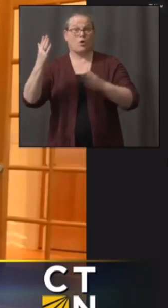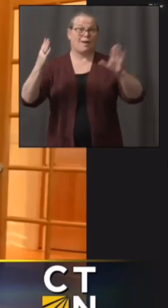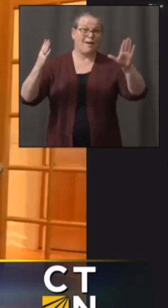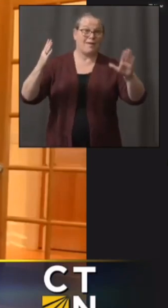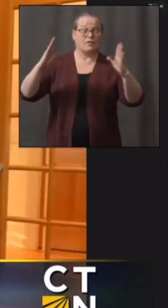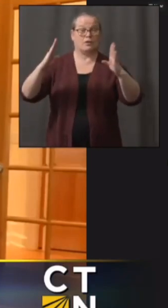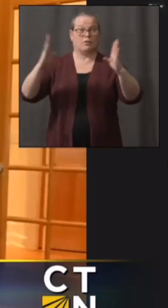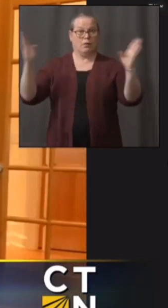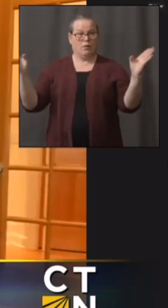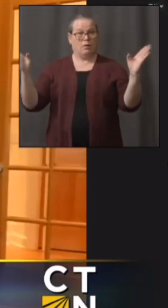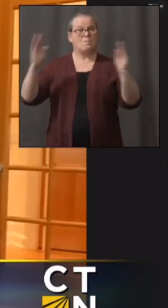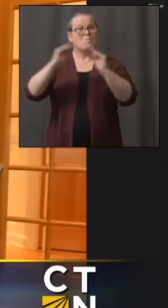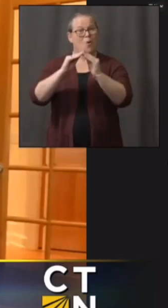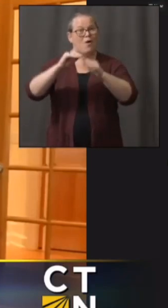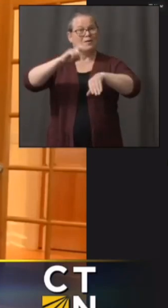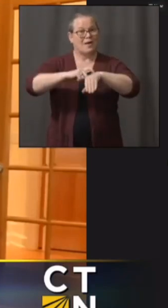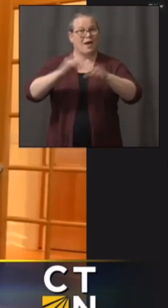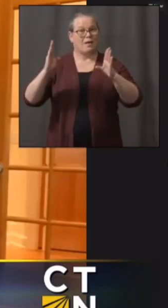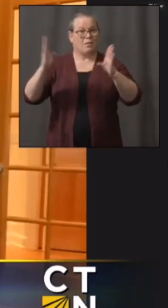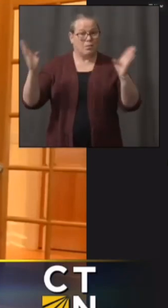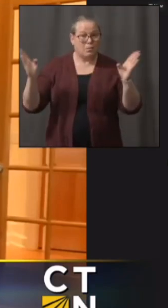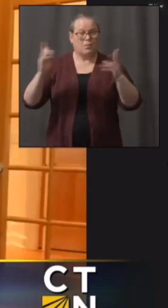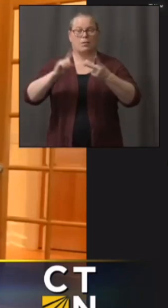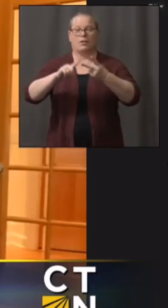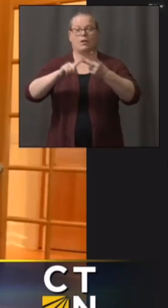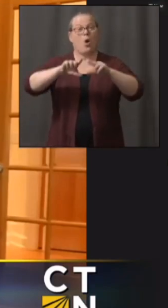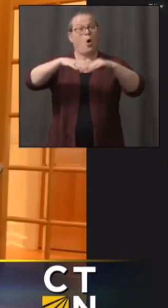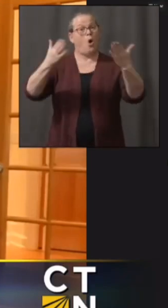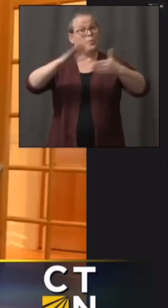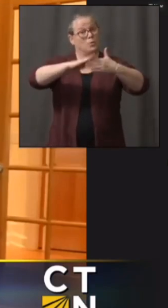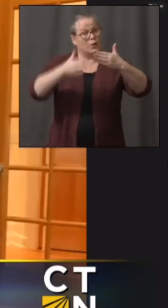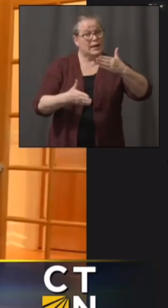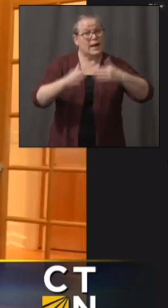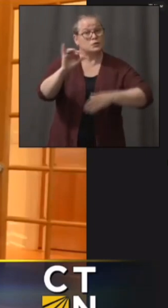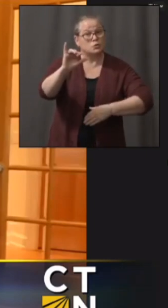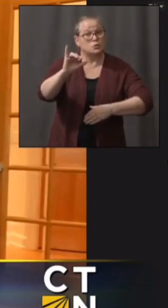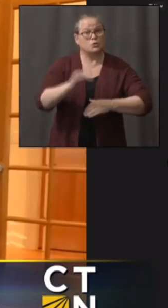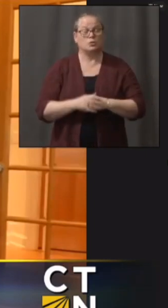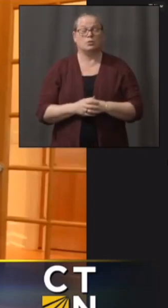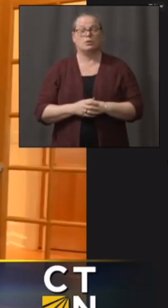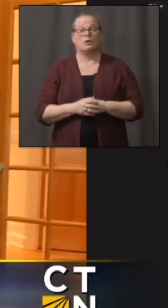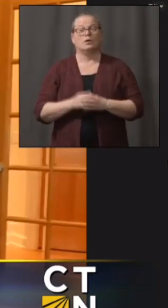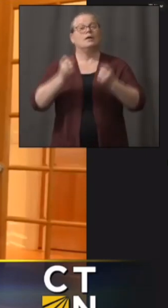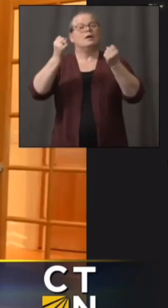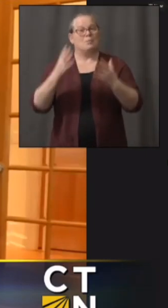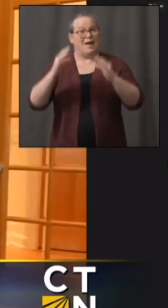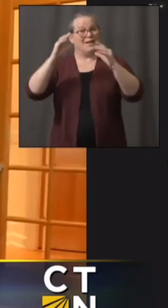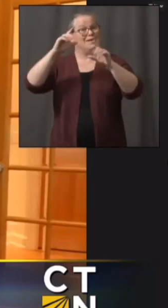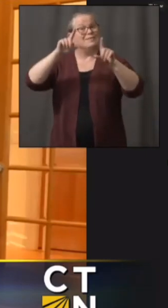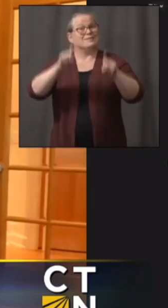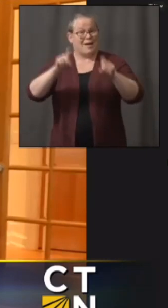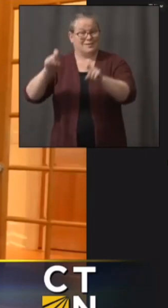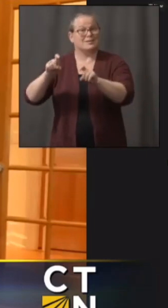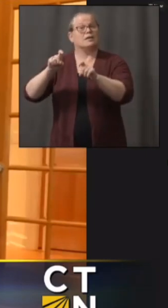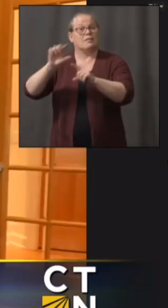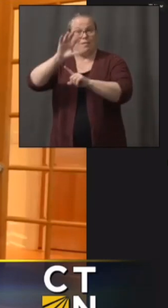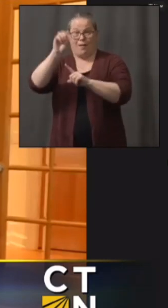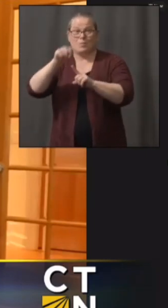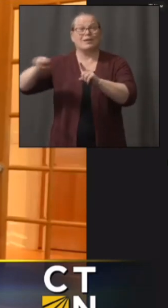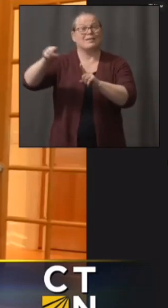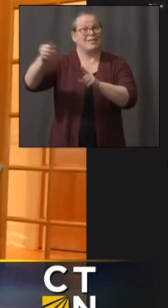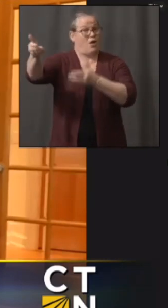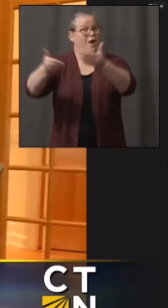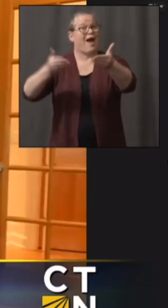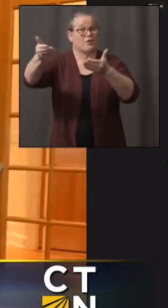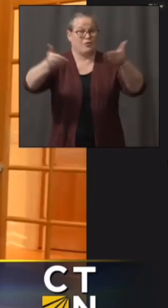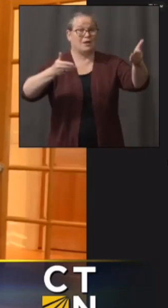are staying open on the weekends as well. And we know that many of those testing partners are hiring aggressively now to expand capacity,